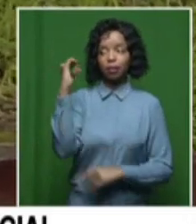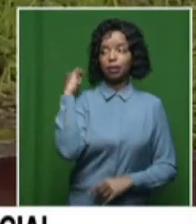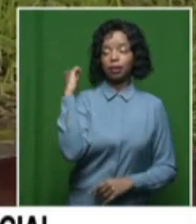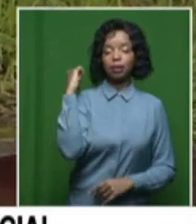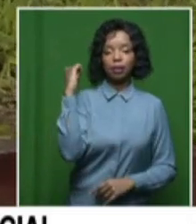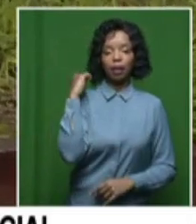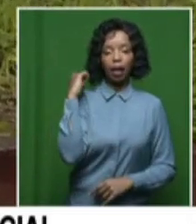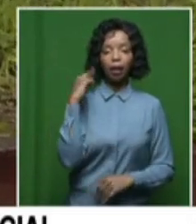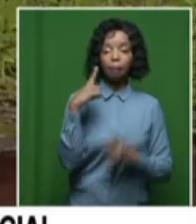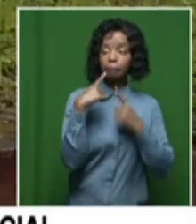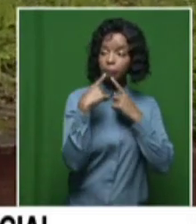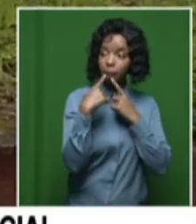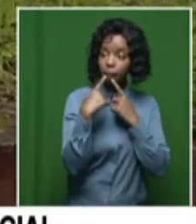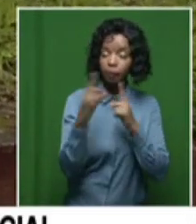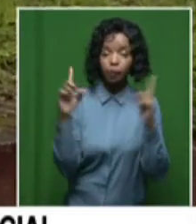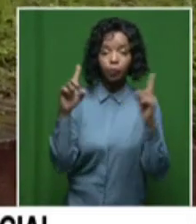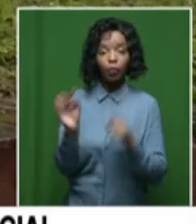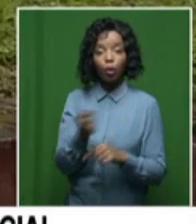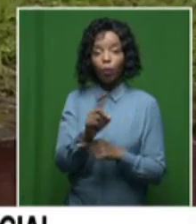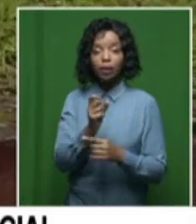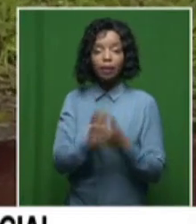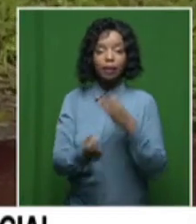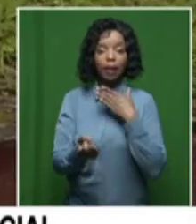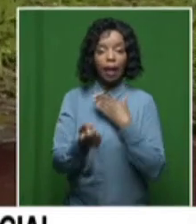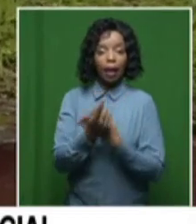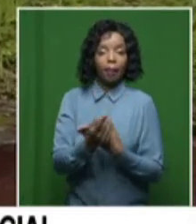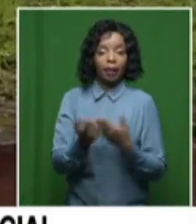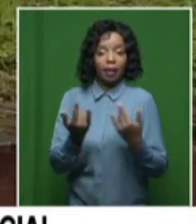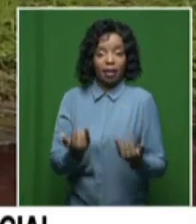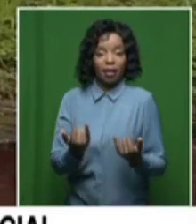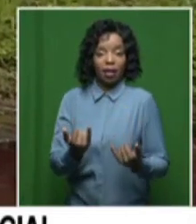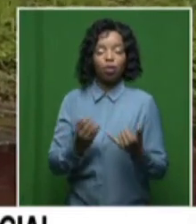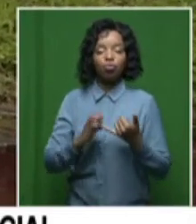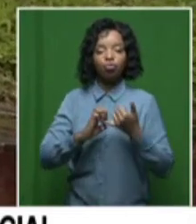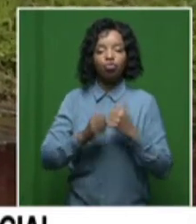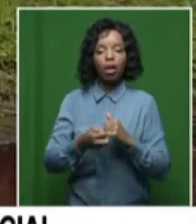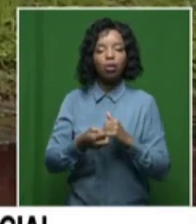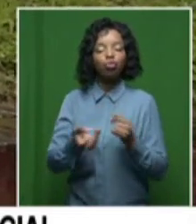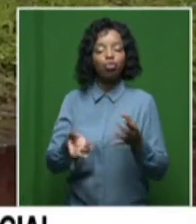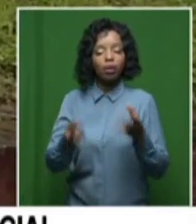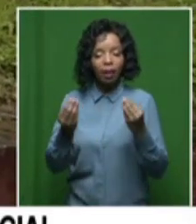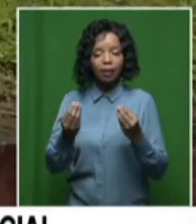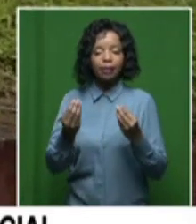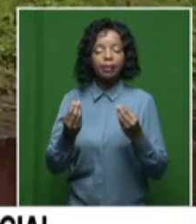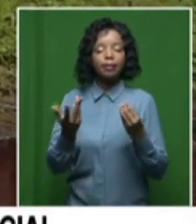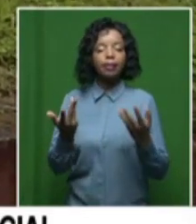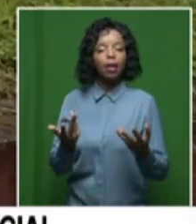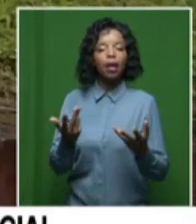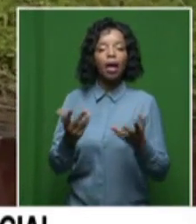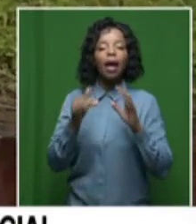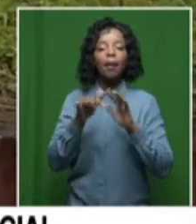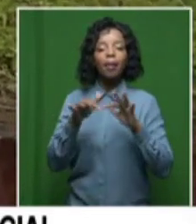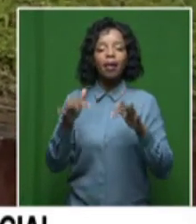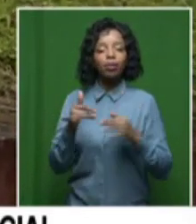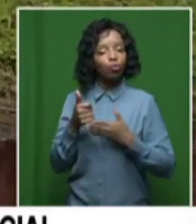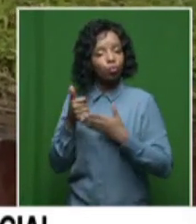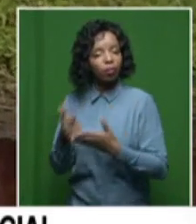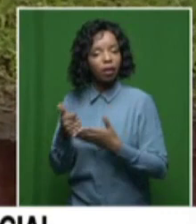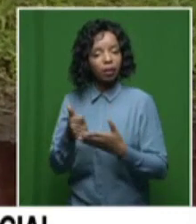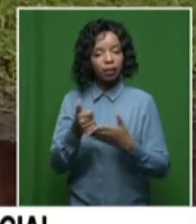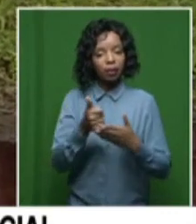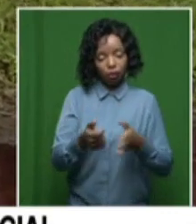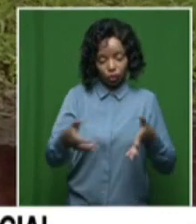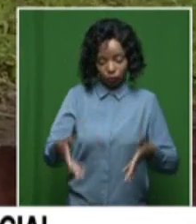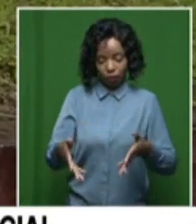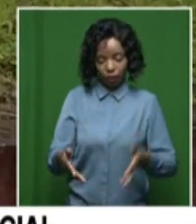the nation on what the latest developments are in terms of trying to get those assisted here in eThekwini in